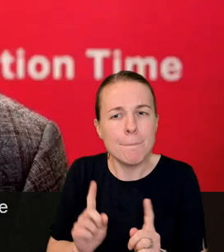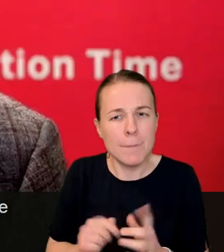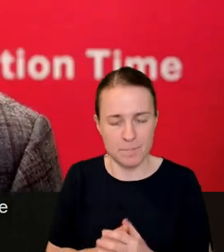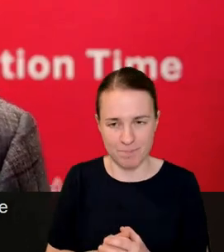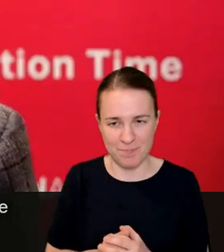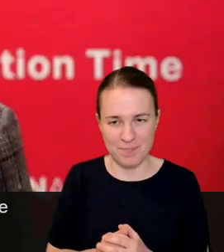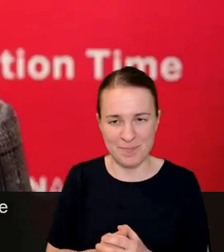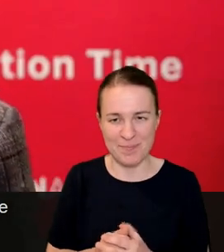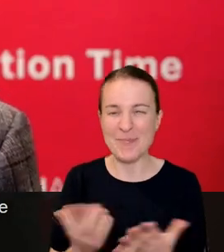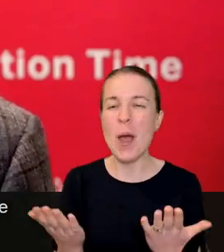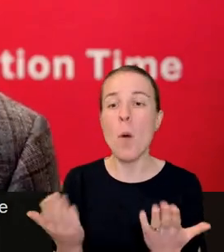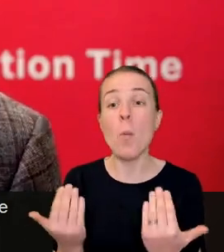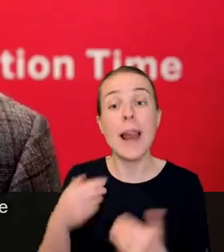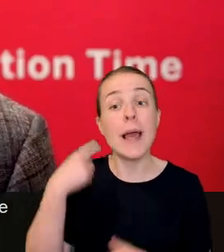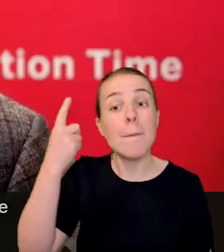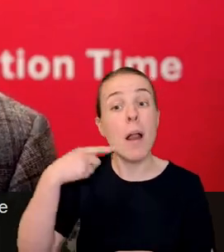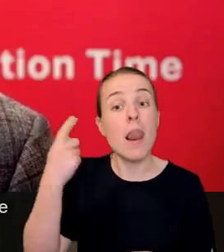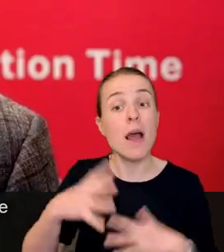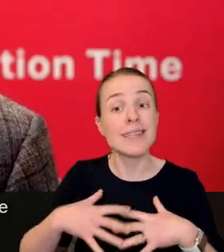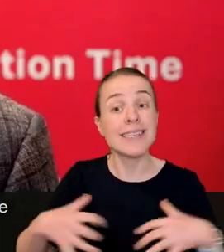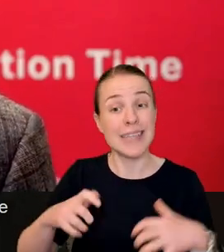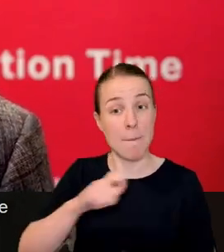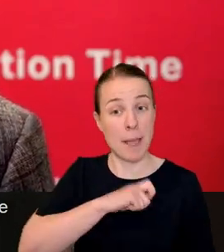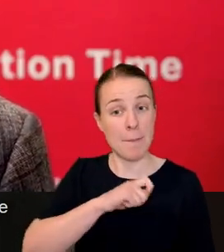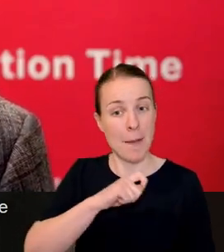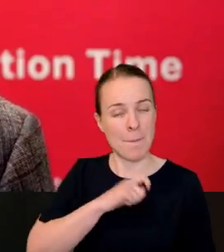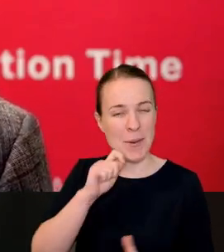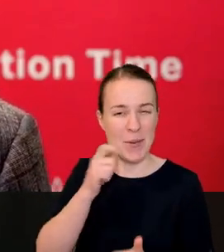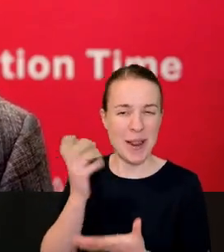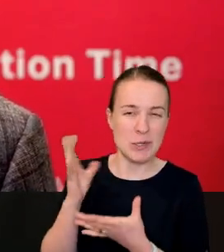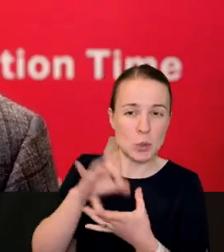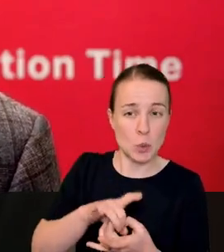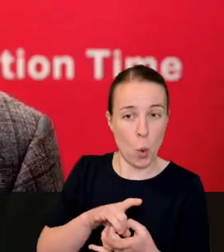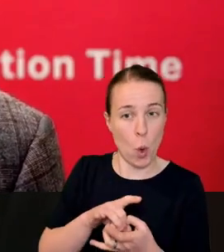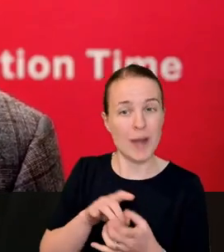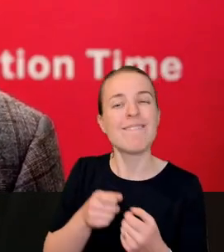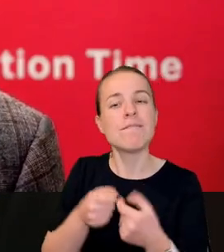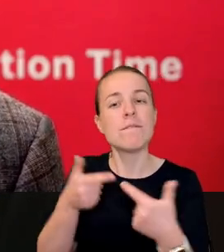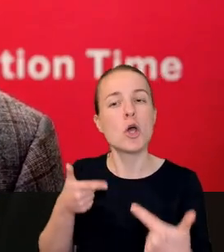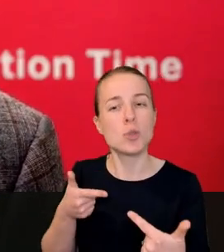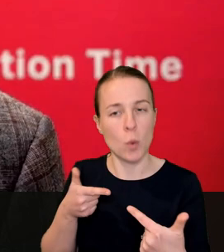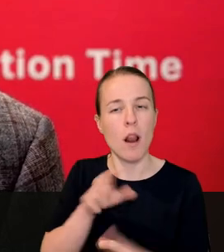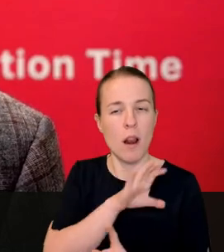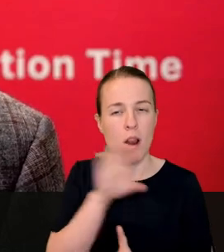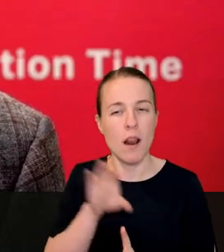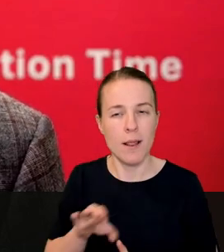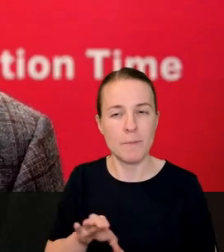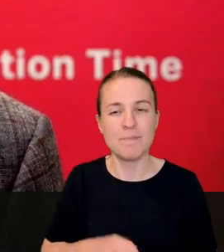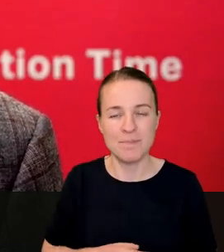your London Assembly members who are joining us virtually tonight.